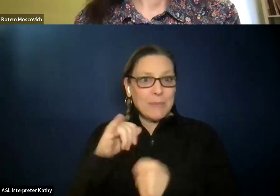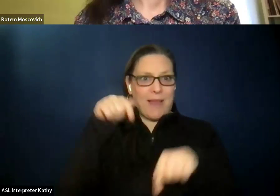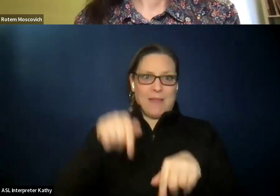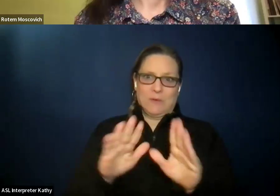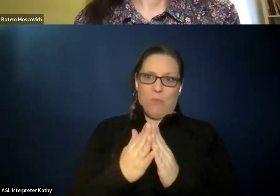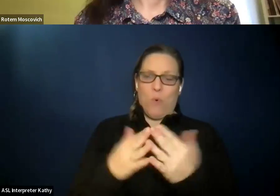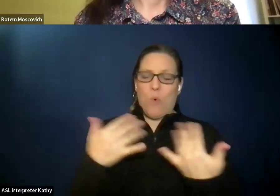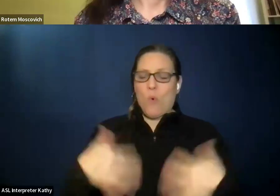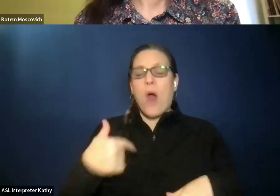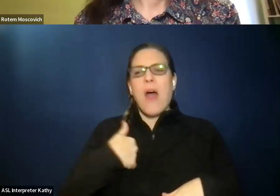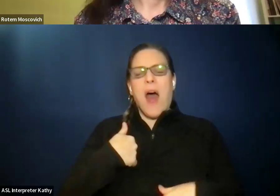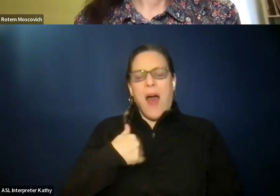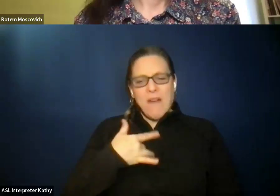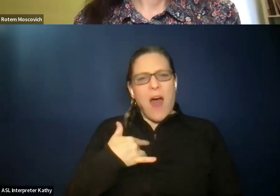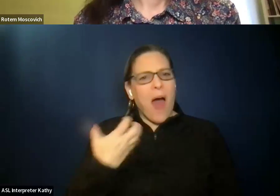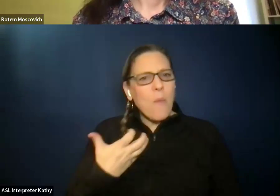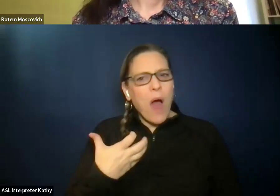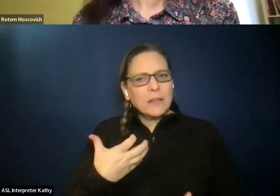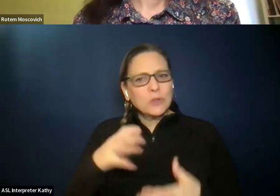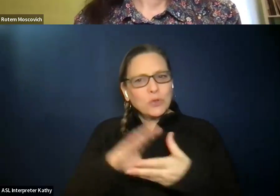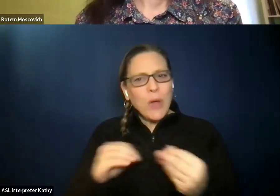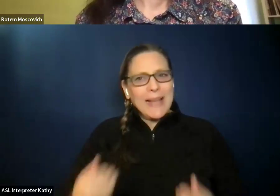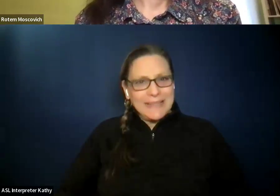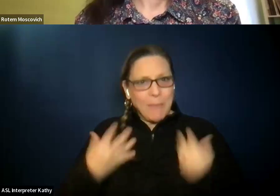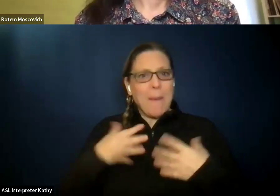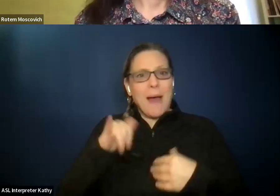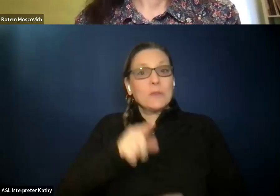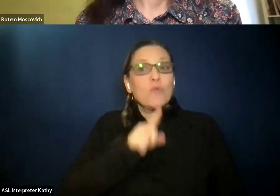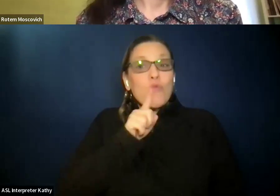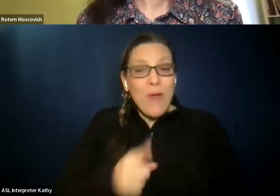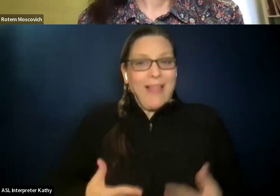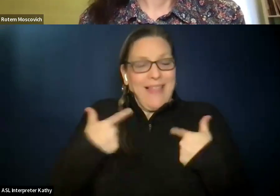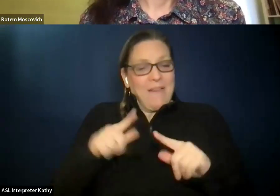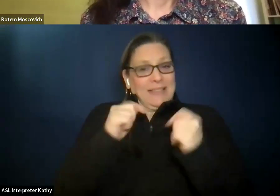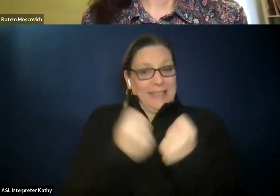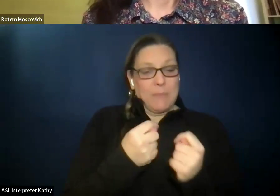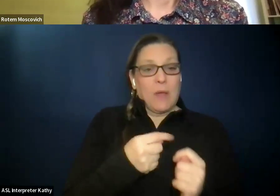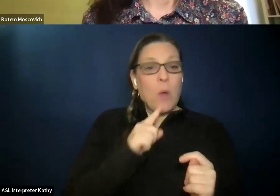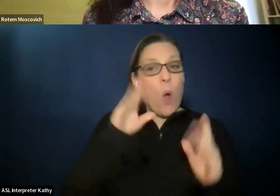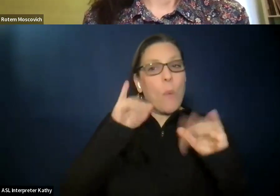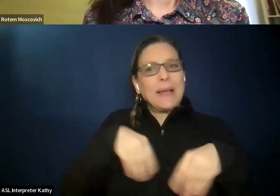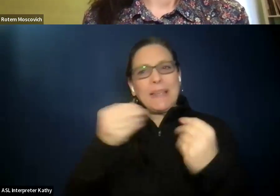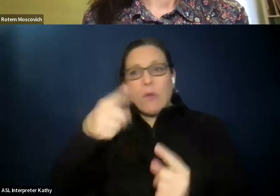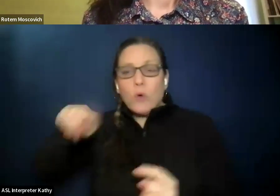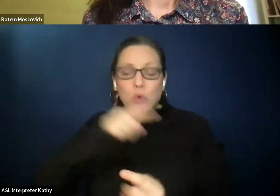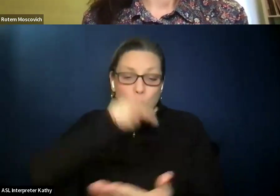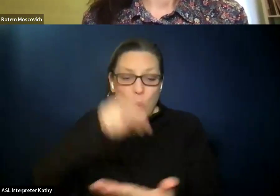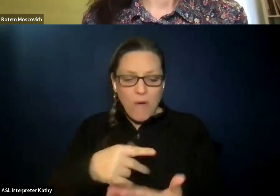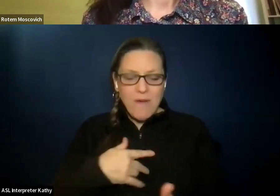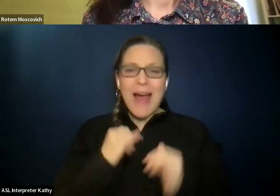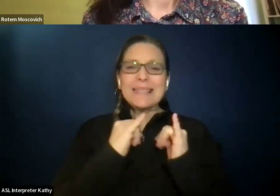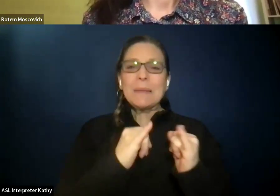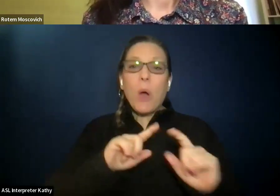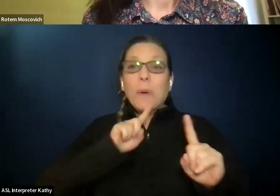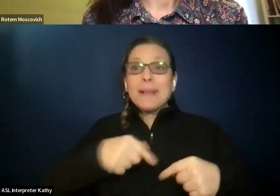made me really want to tell a story inspired by this real life team that would hopefully give readers a similar reaction to